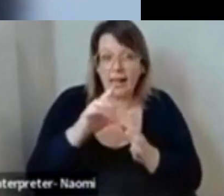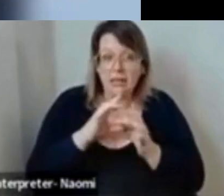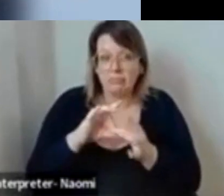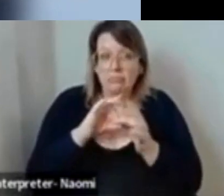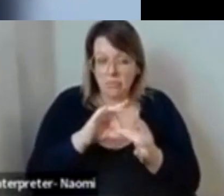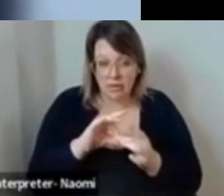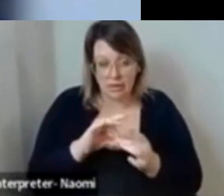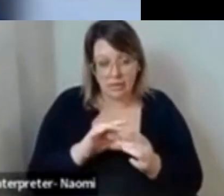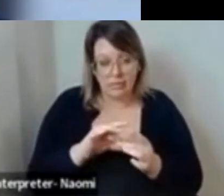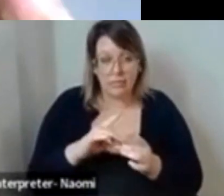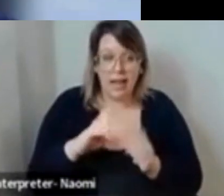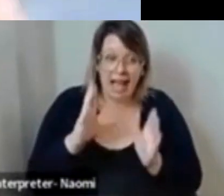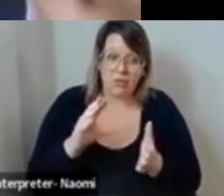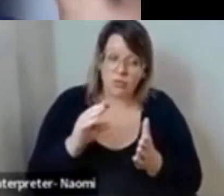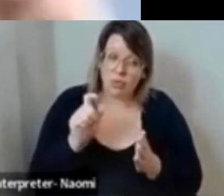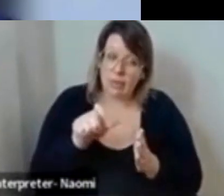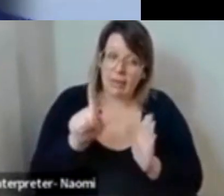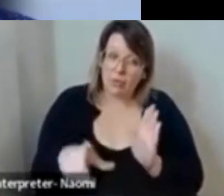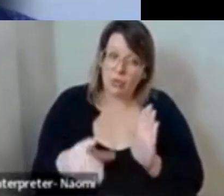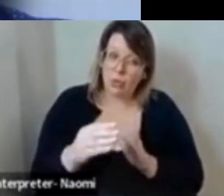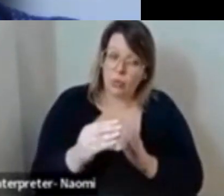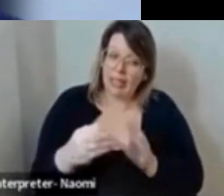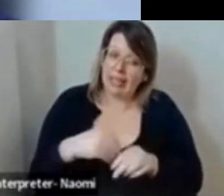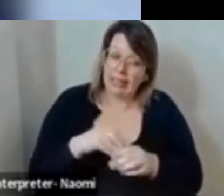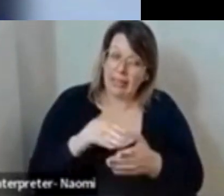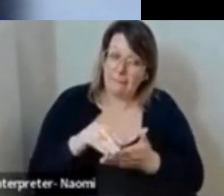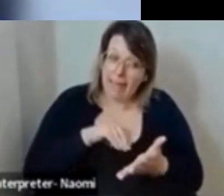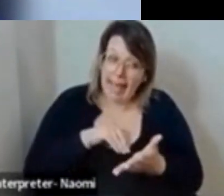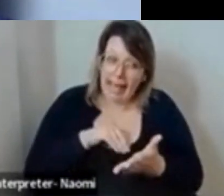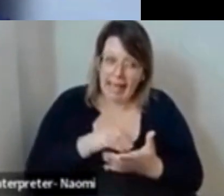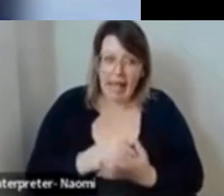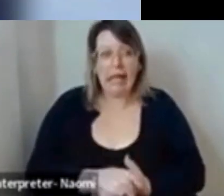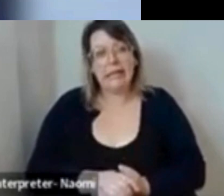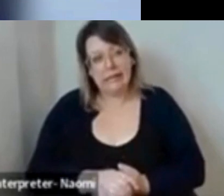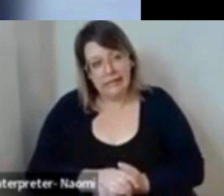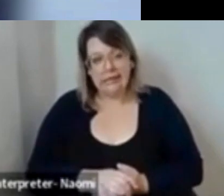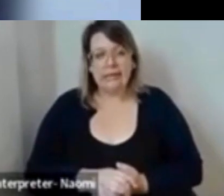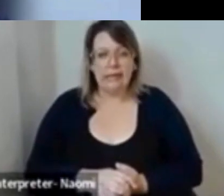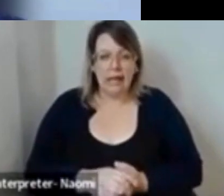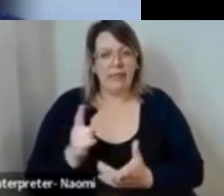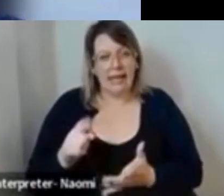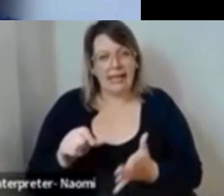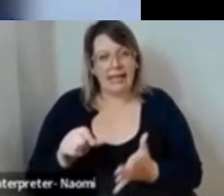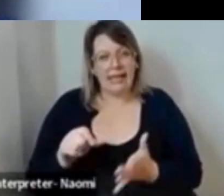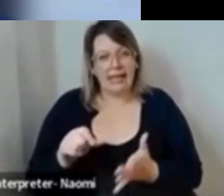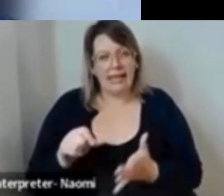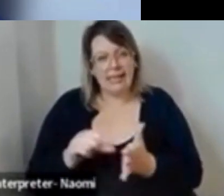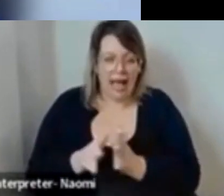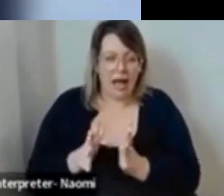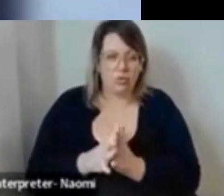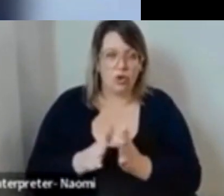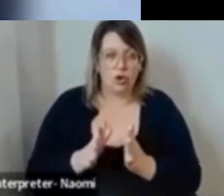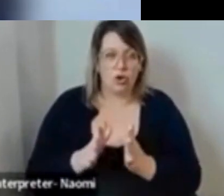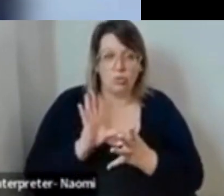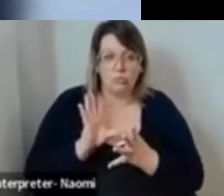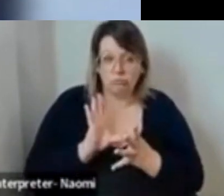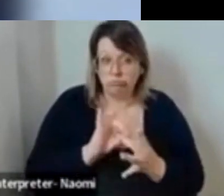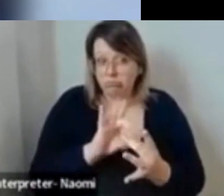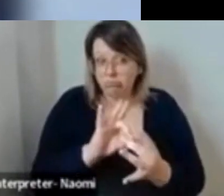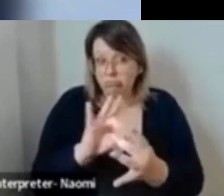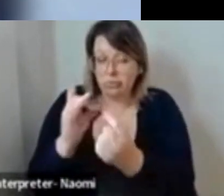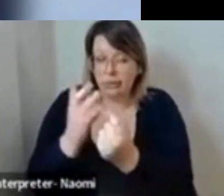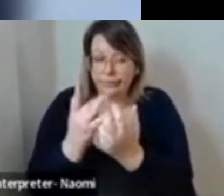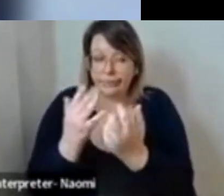and I completely appreciate that there's some depth and breadth questions here, isn't there? How does one reach and engage with as many schools